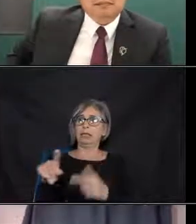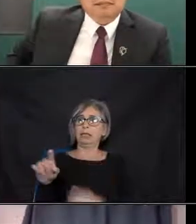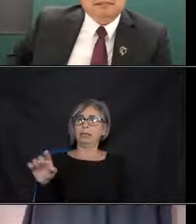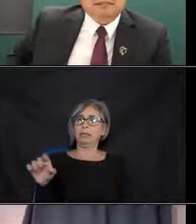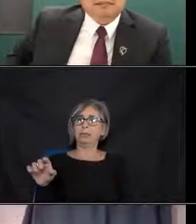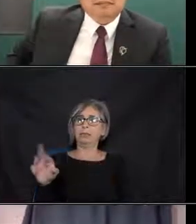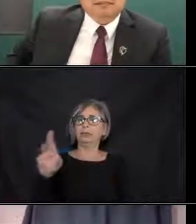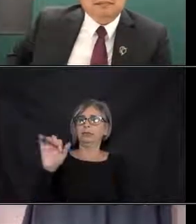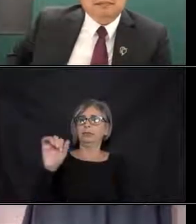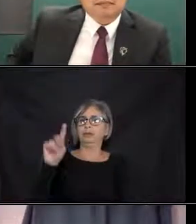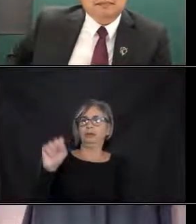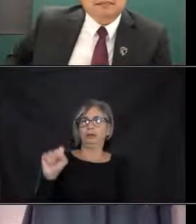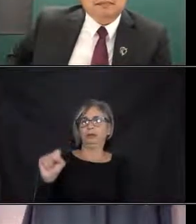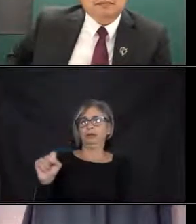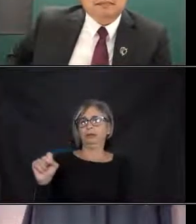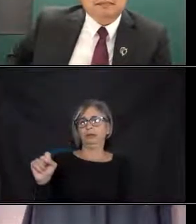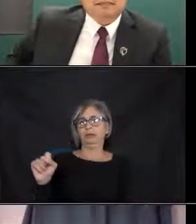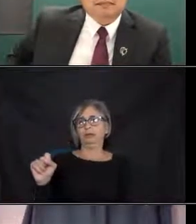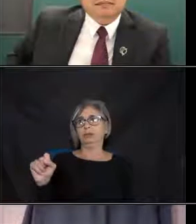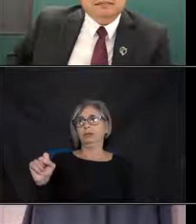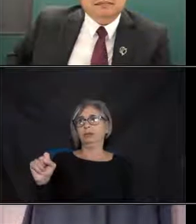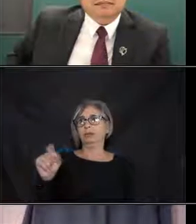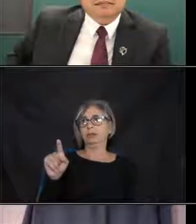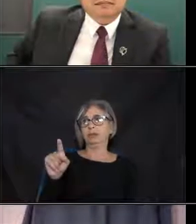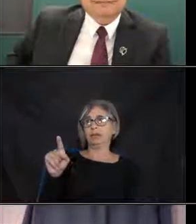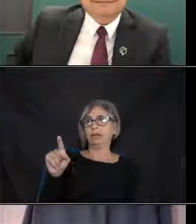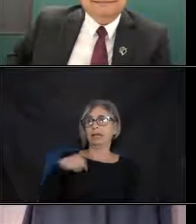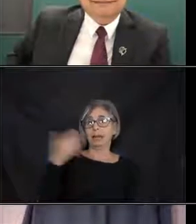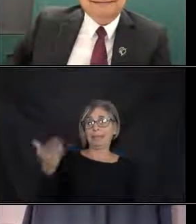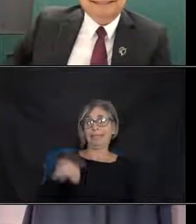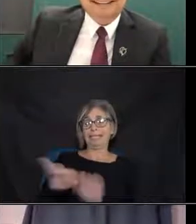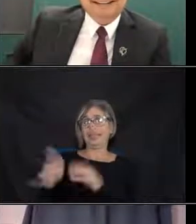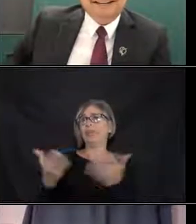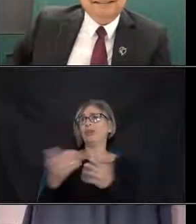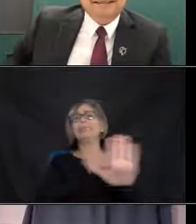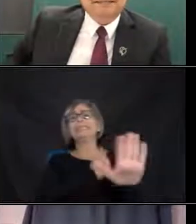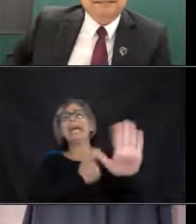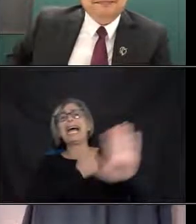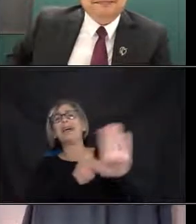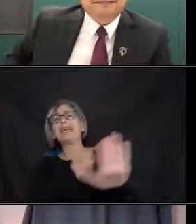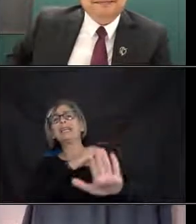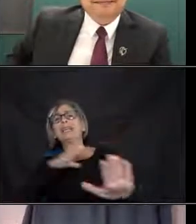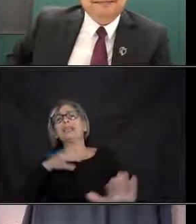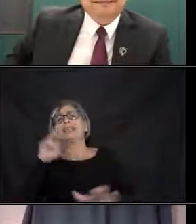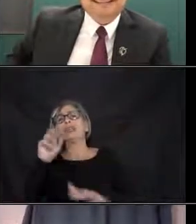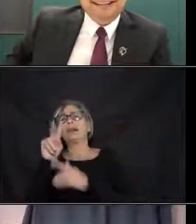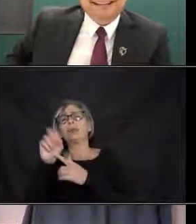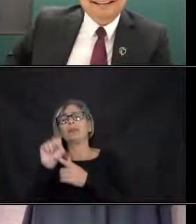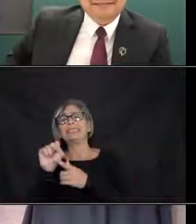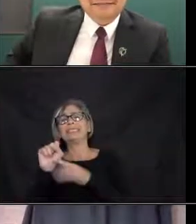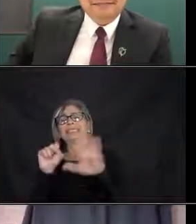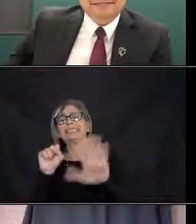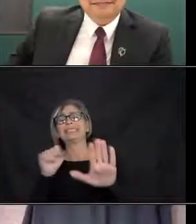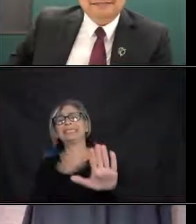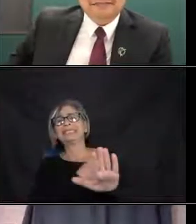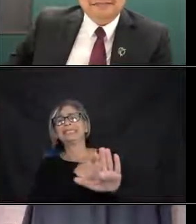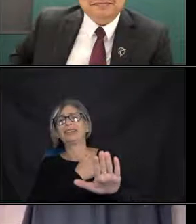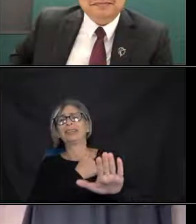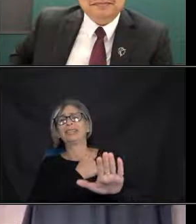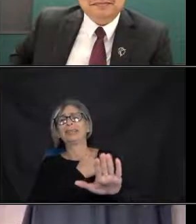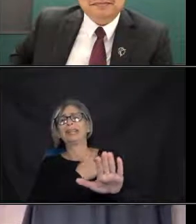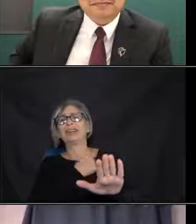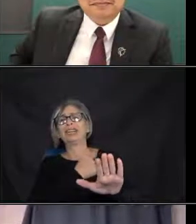for your contract for the next year. You still have Commissioner Romulus? Oh, sorry, Commissioner Romulus. You know, yes, skip over you. My apologies.